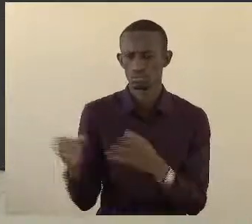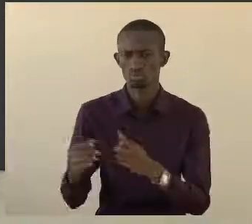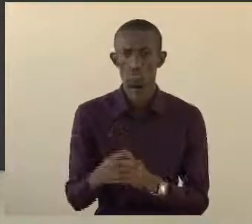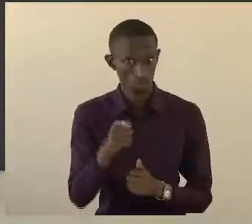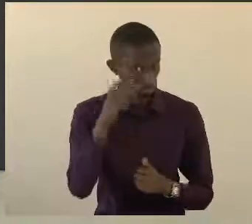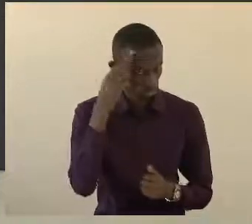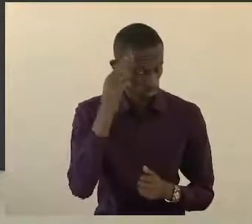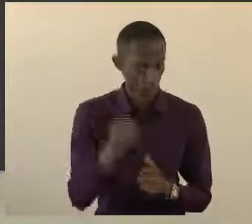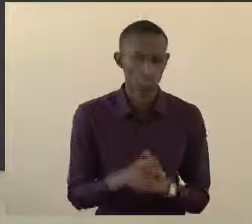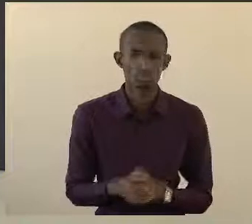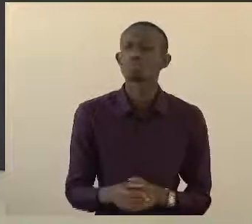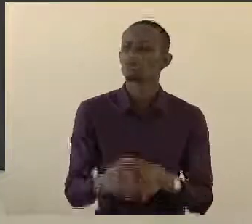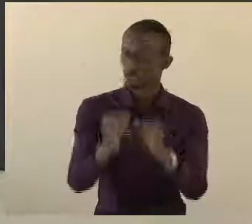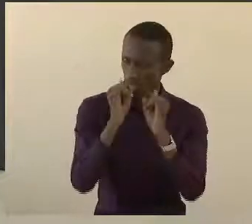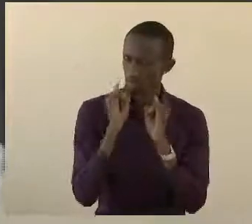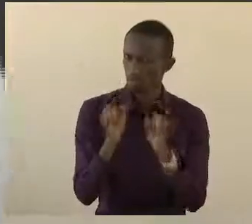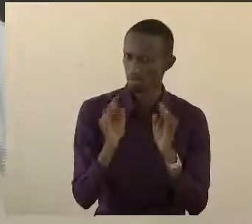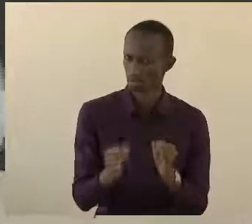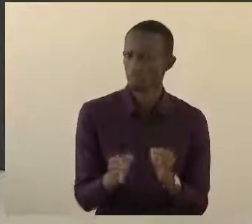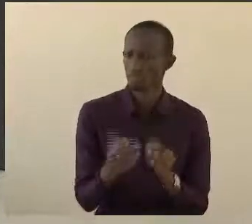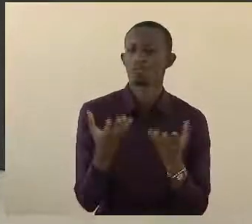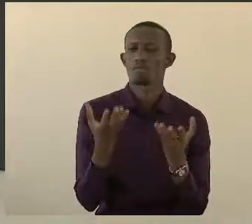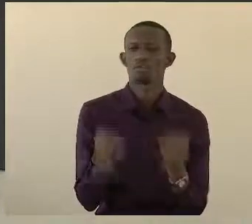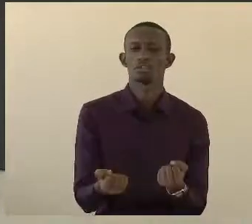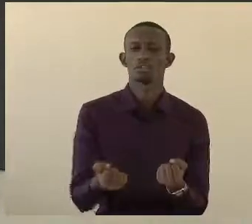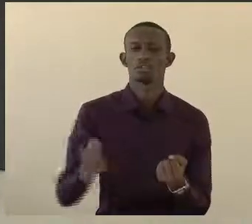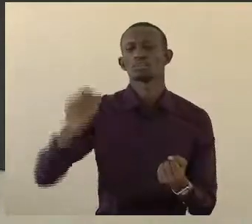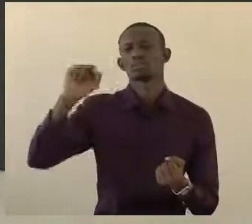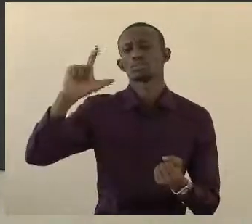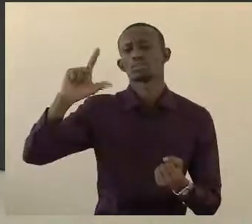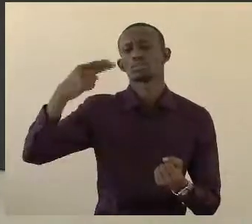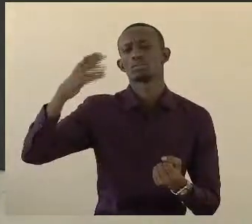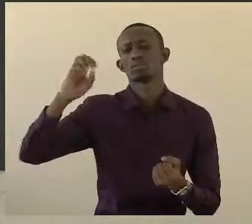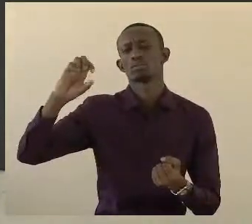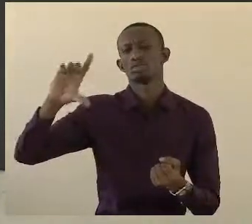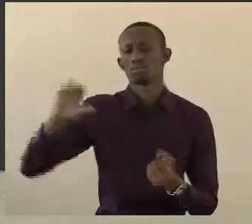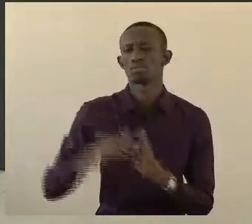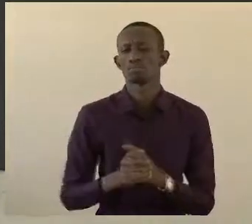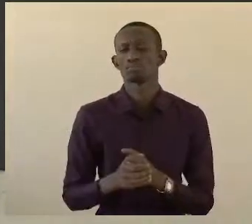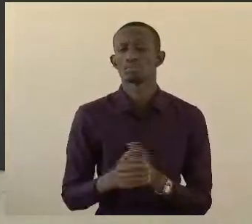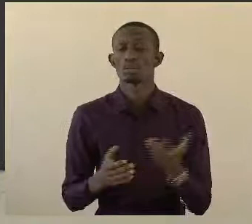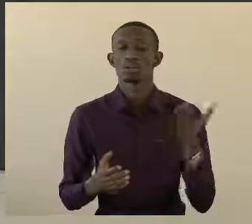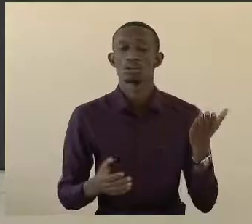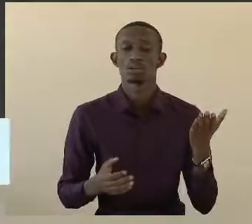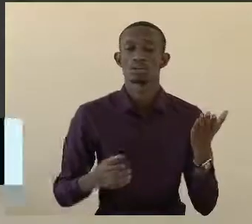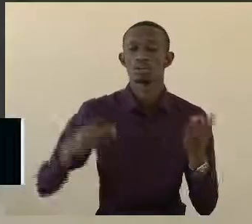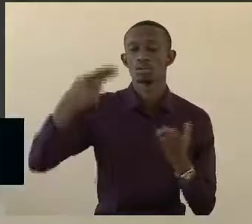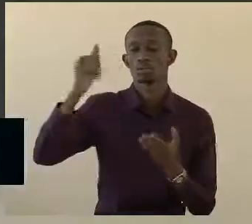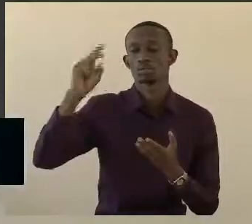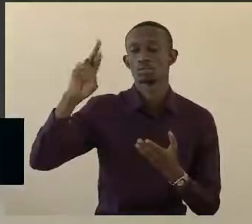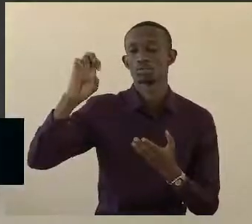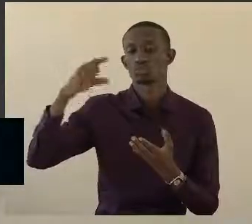Remember, when we take an alcohol and dehydrate it, we produce a double